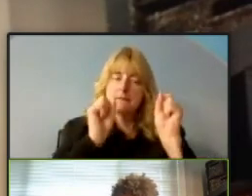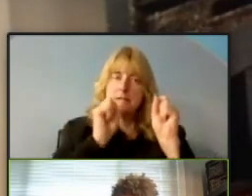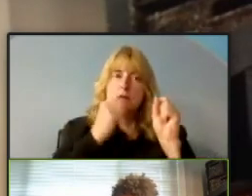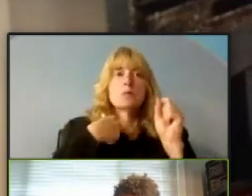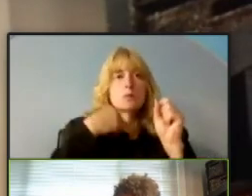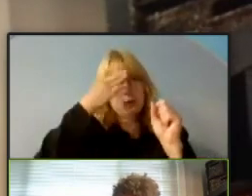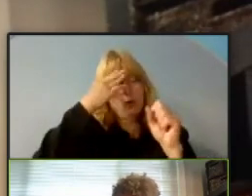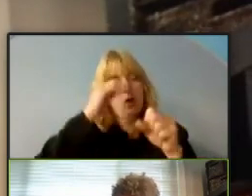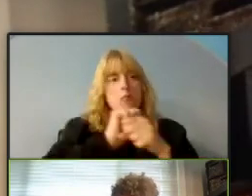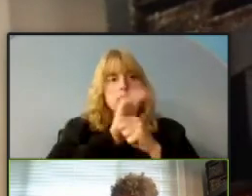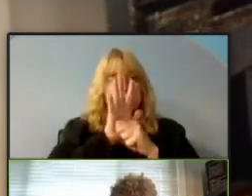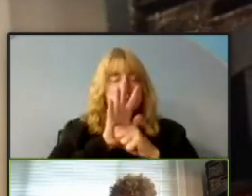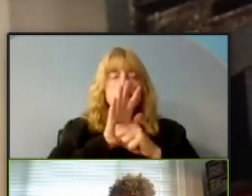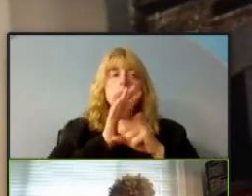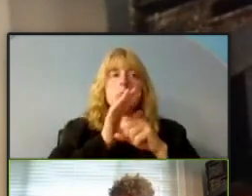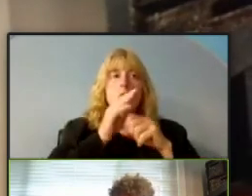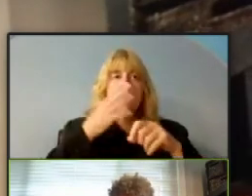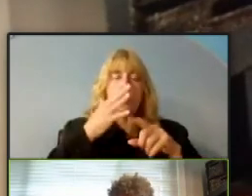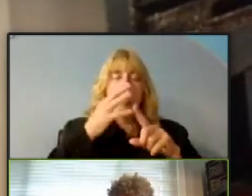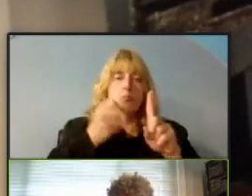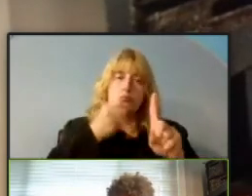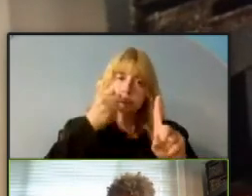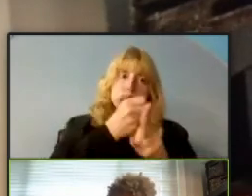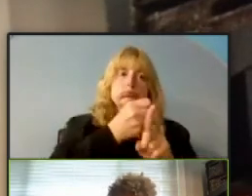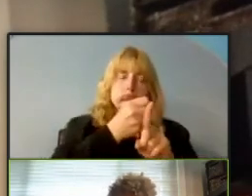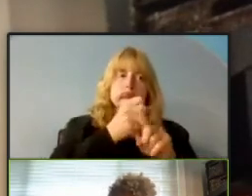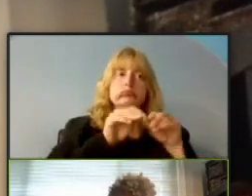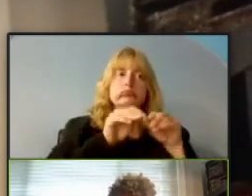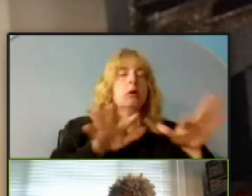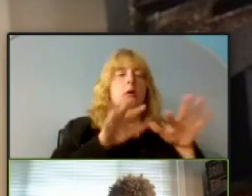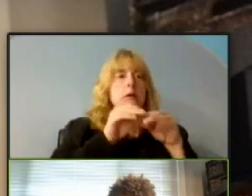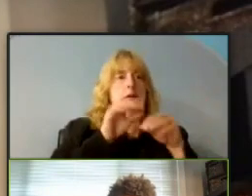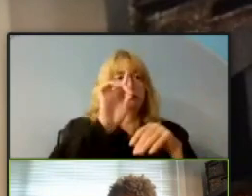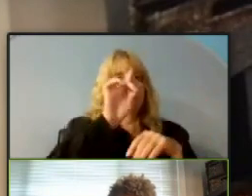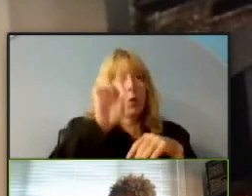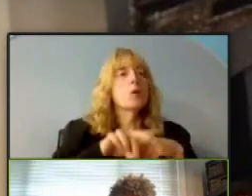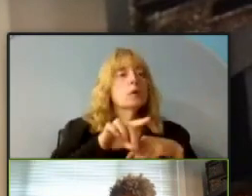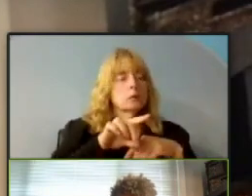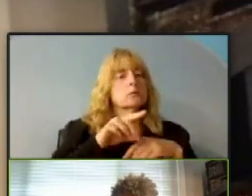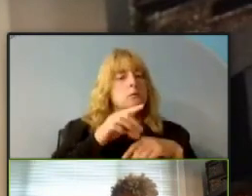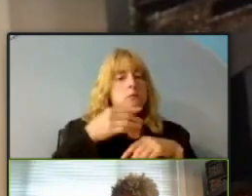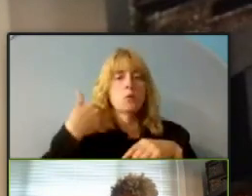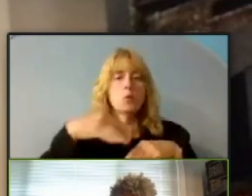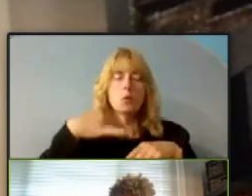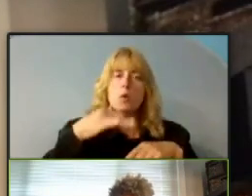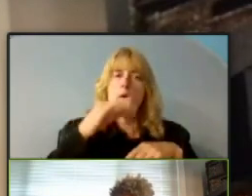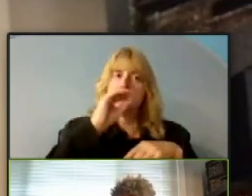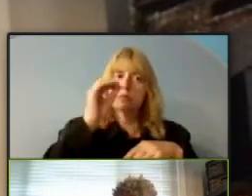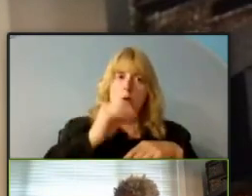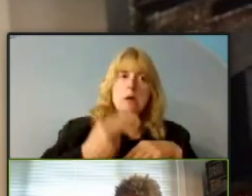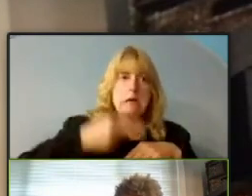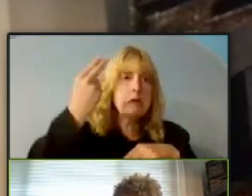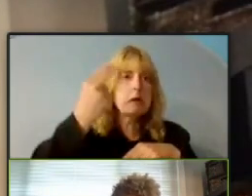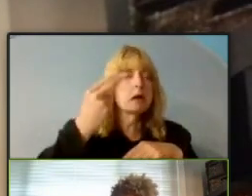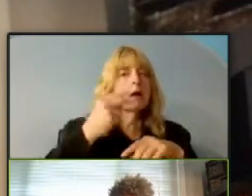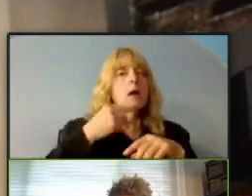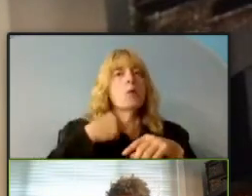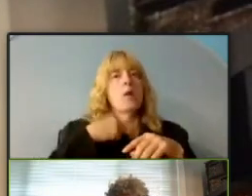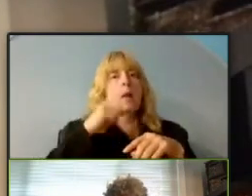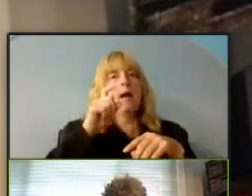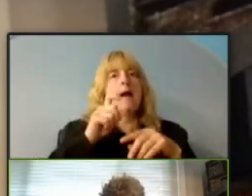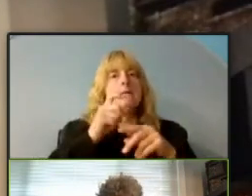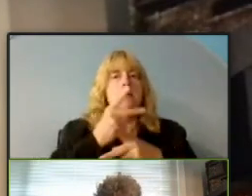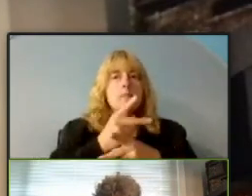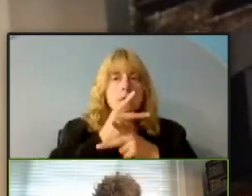Detroit disproportionately. And so our parents are looking to us to make sure that our precautions, such as PPE,